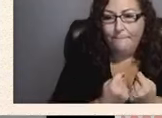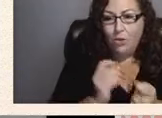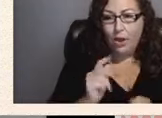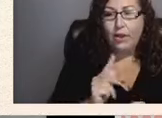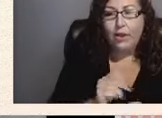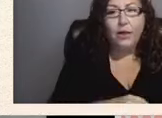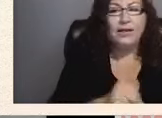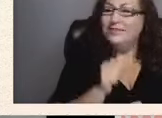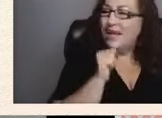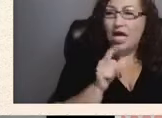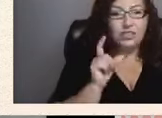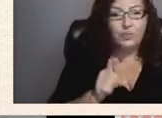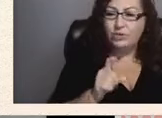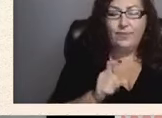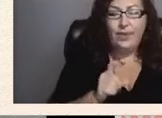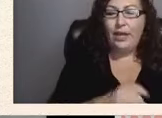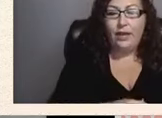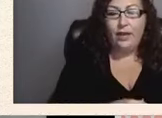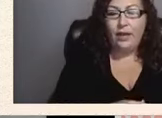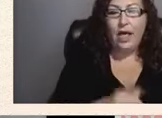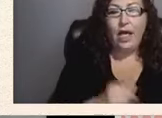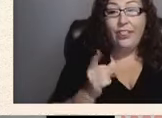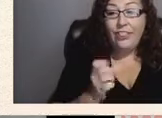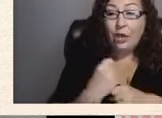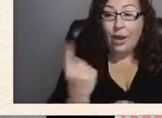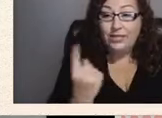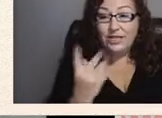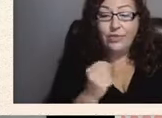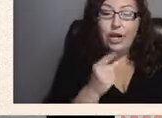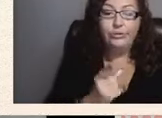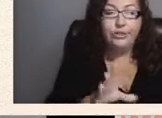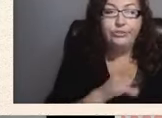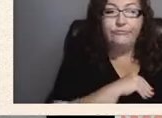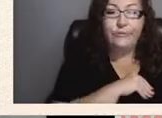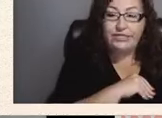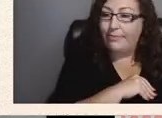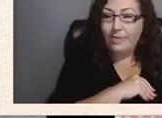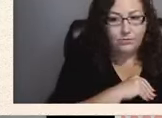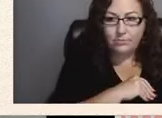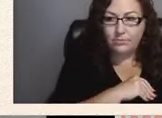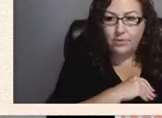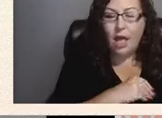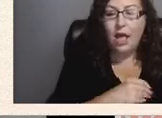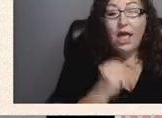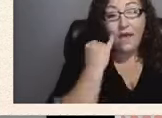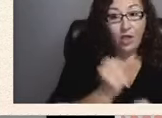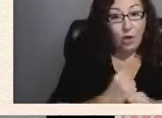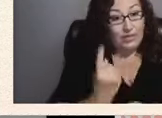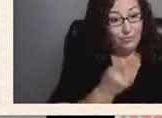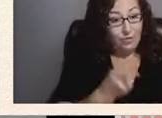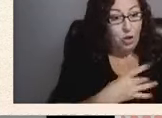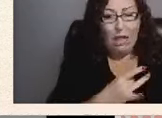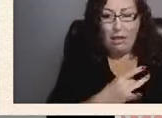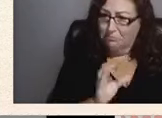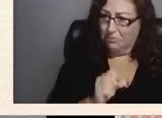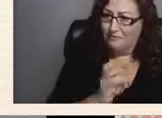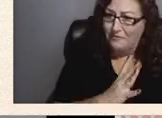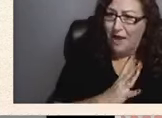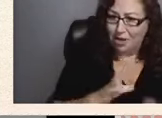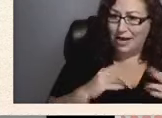not supposed to be they create something and you just accept it. Now, if they create something that you like, yeah, you can accept it. That's